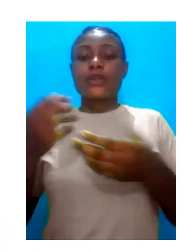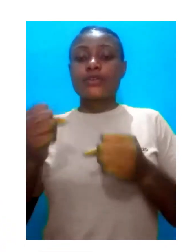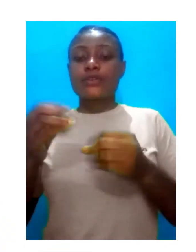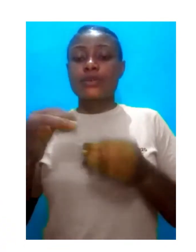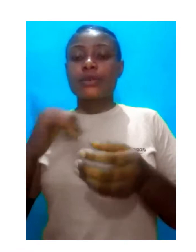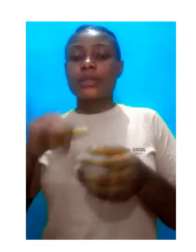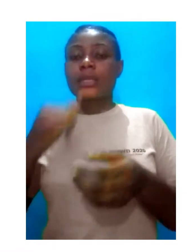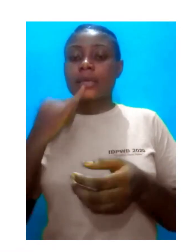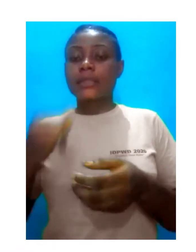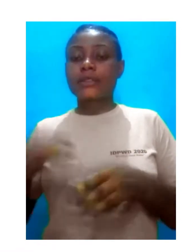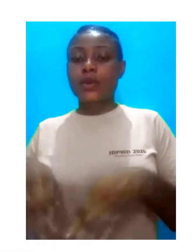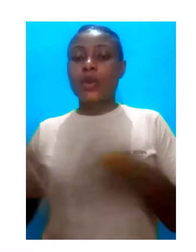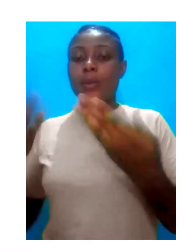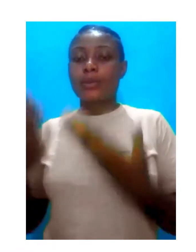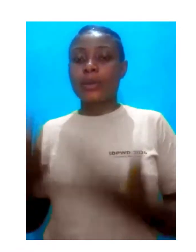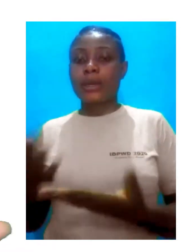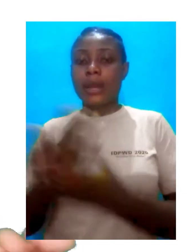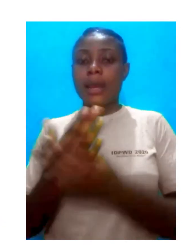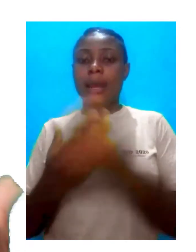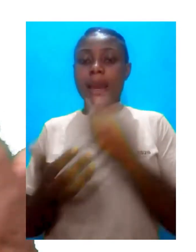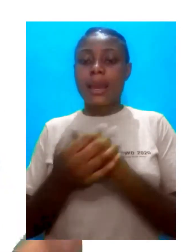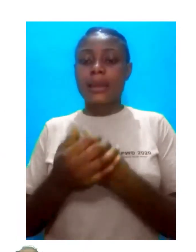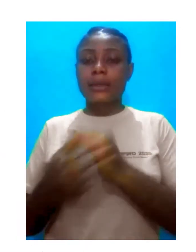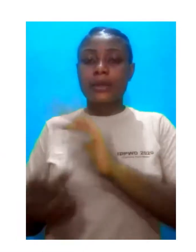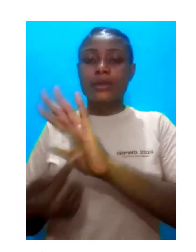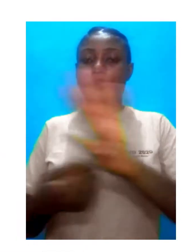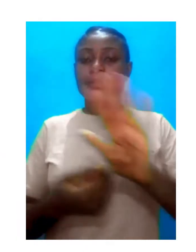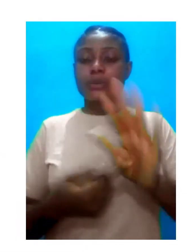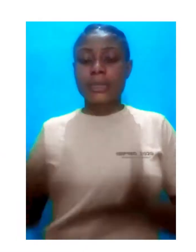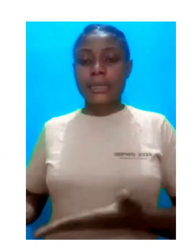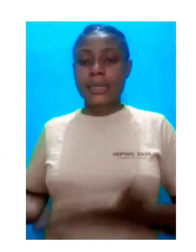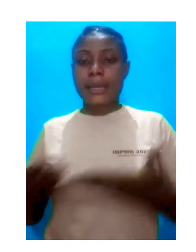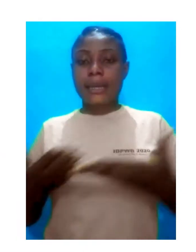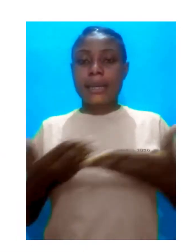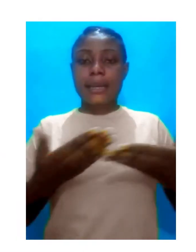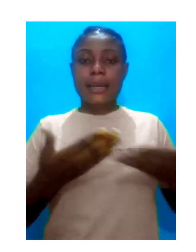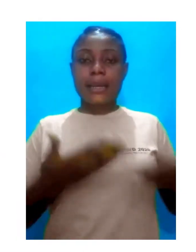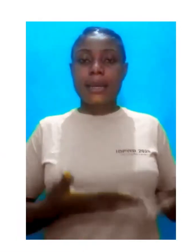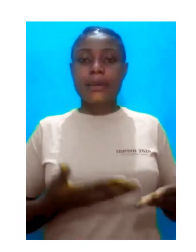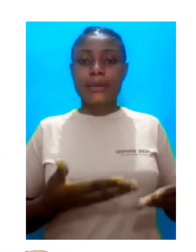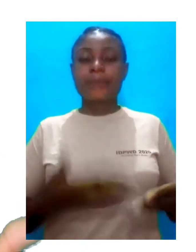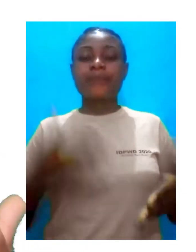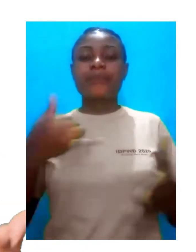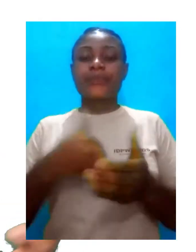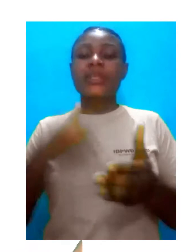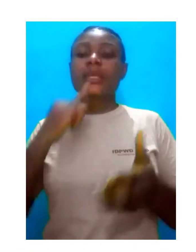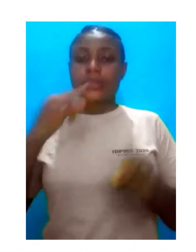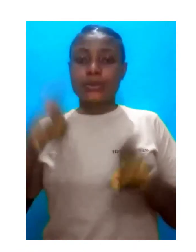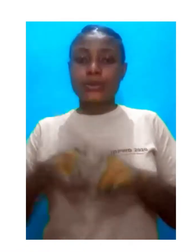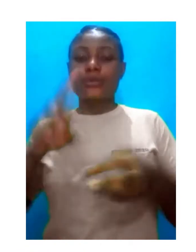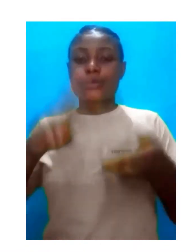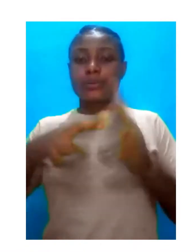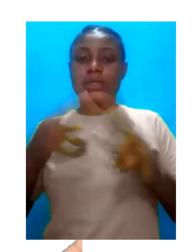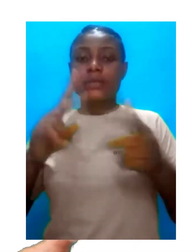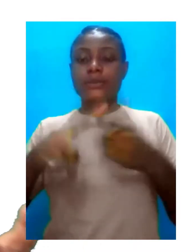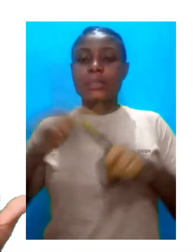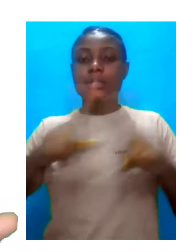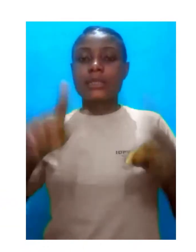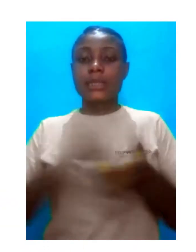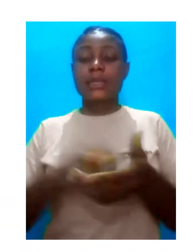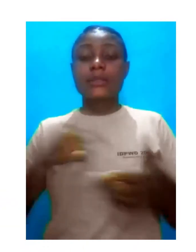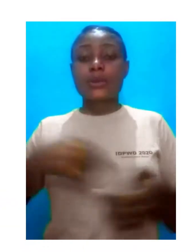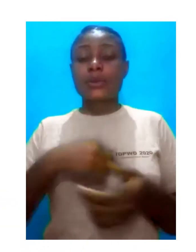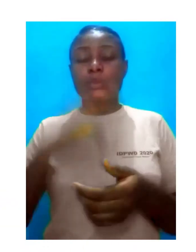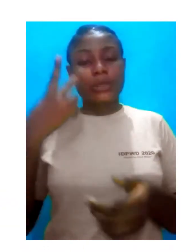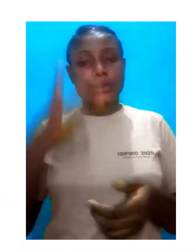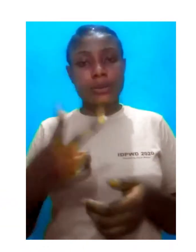carried. So there is open hand showing carry. And this sign is related to the